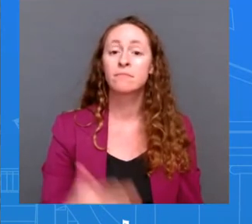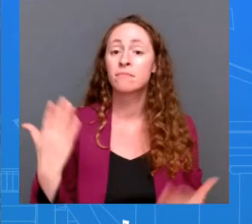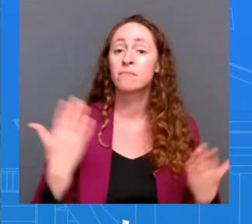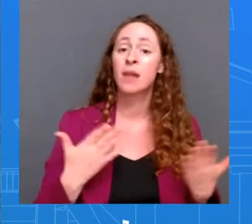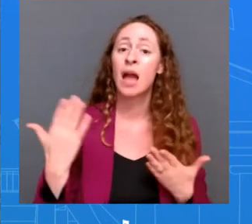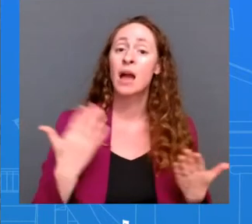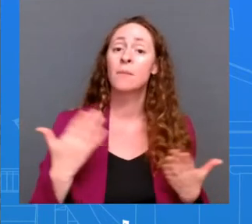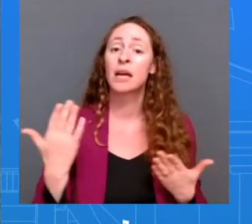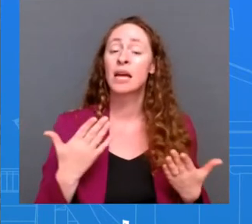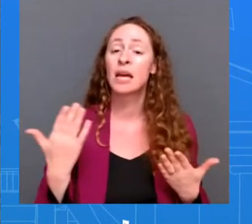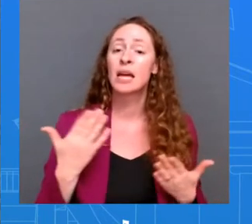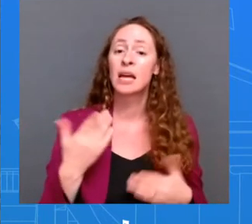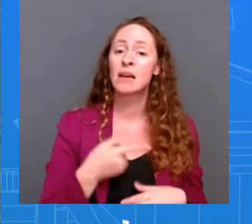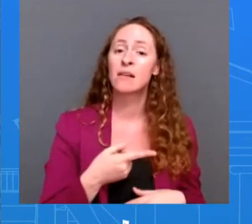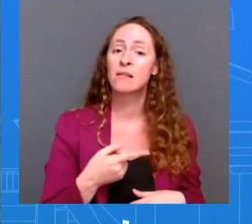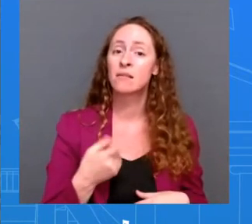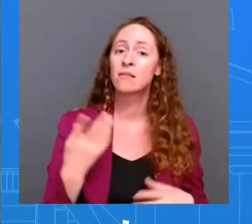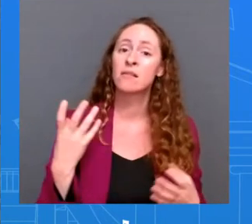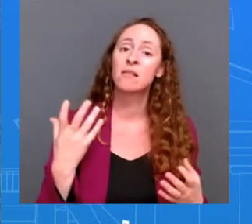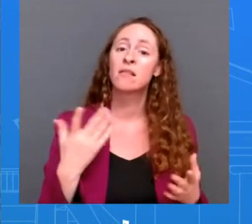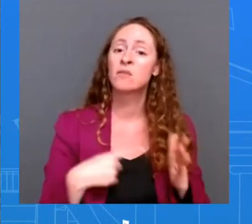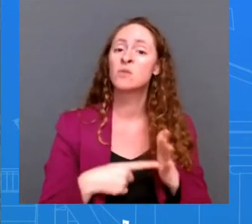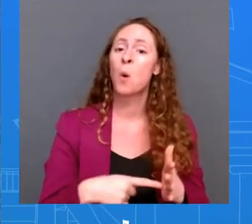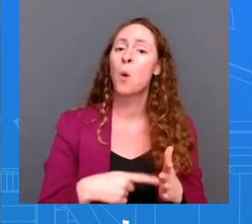on a more frequent, regular basis going forward.